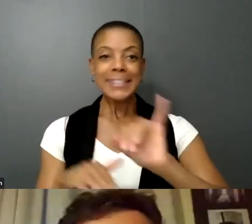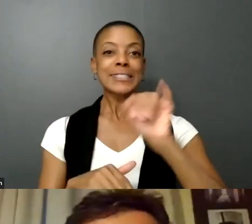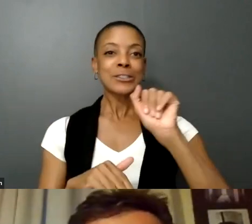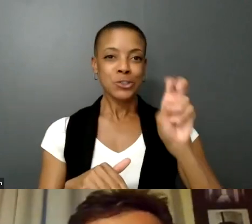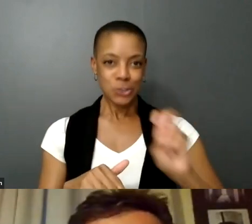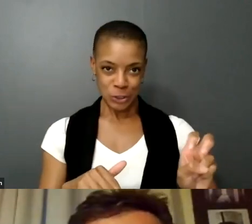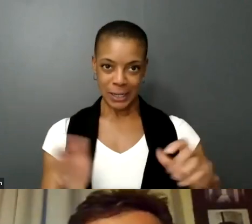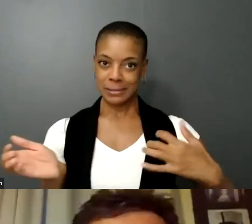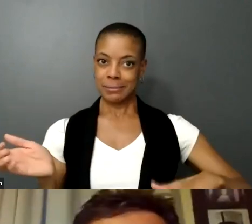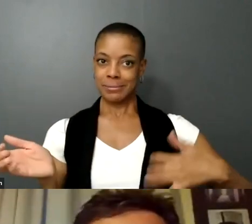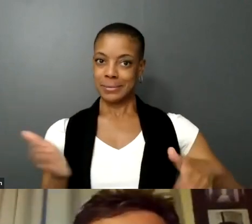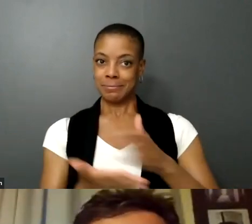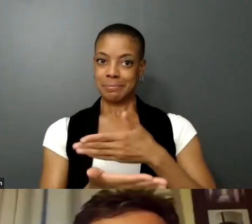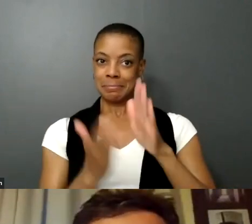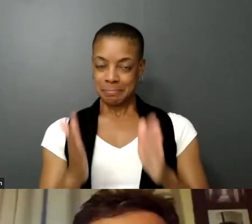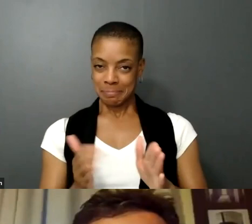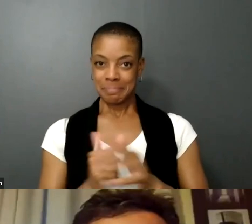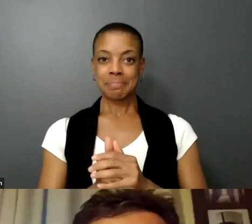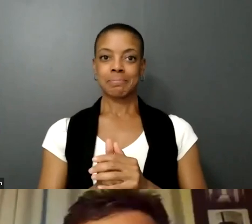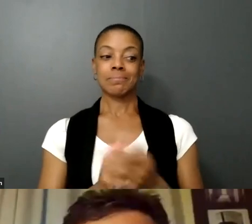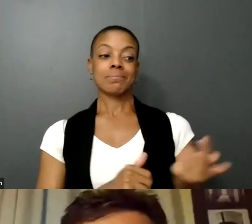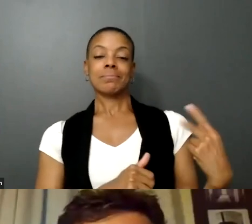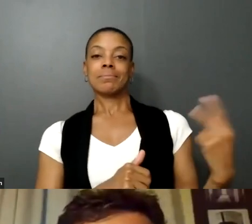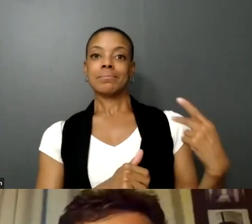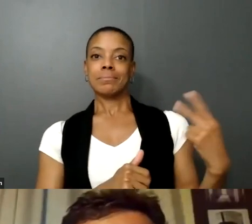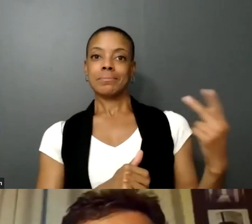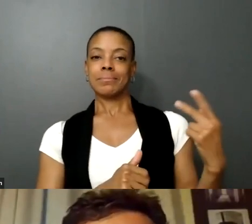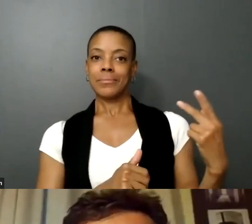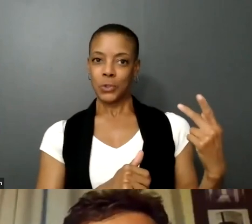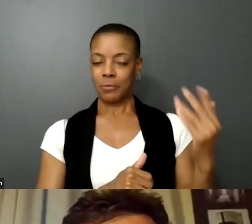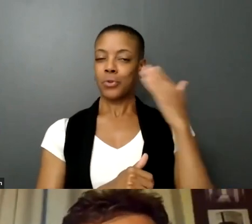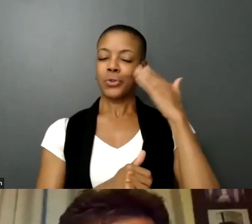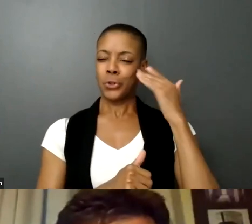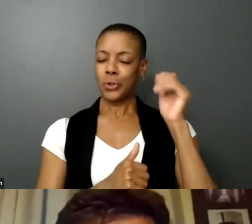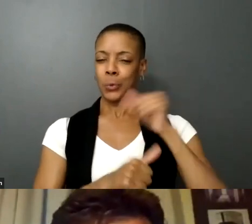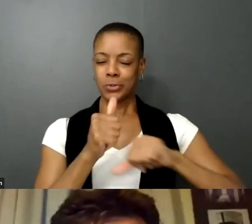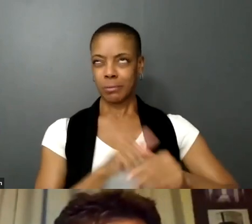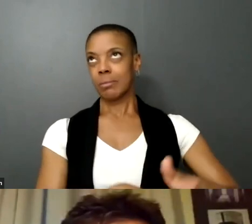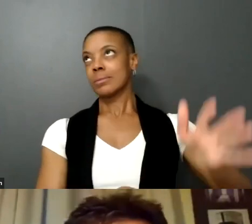well. Dave and I go way back from our economic development days.